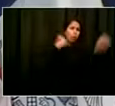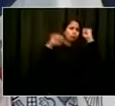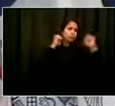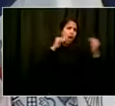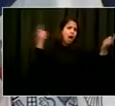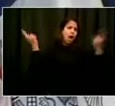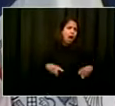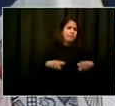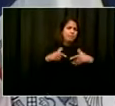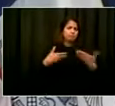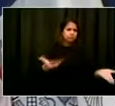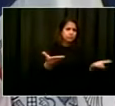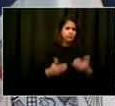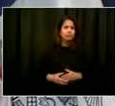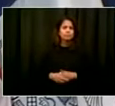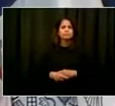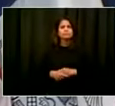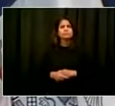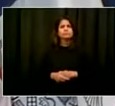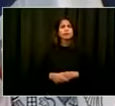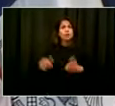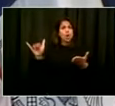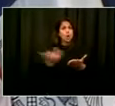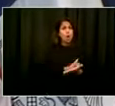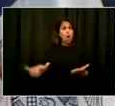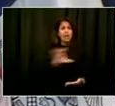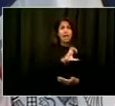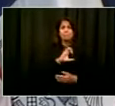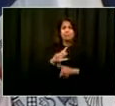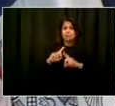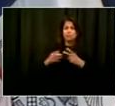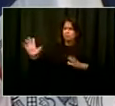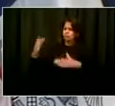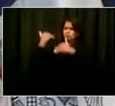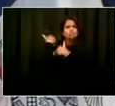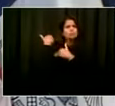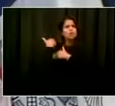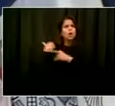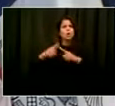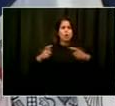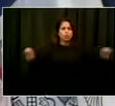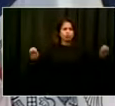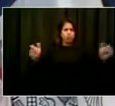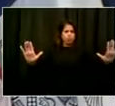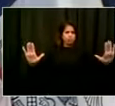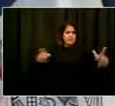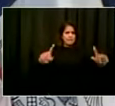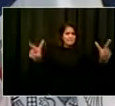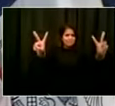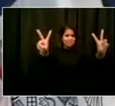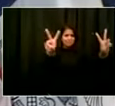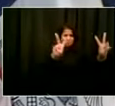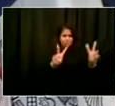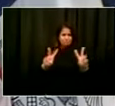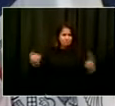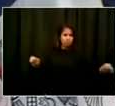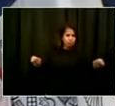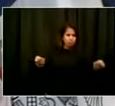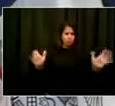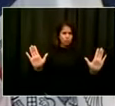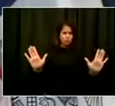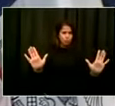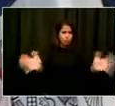NYPD's job is to make sure that all of that is handled peacefully and honored. Unquestionably, they're up to that job and they believe